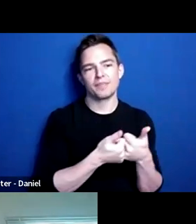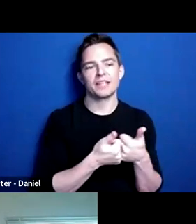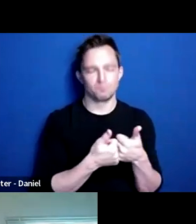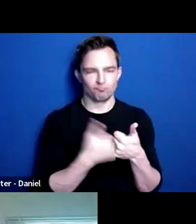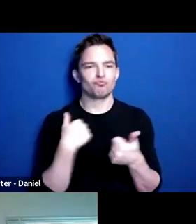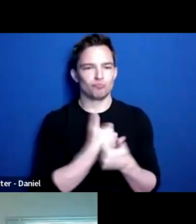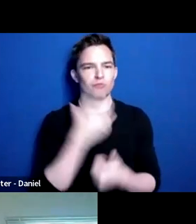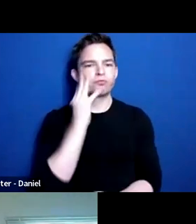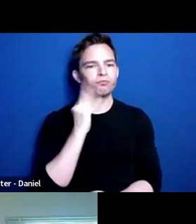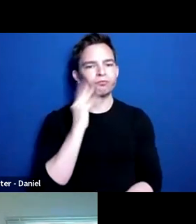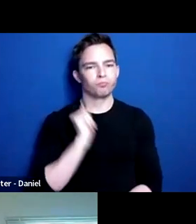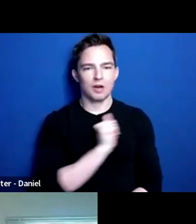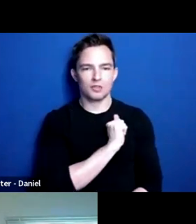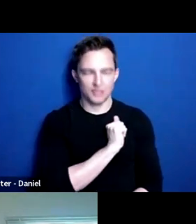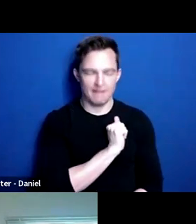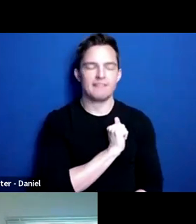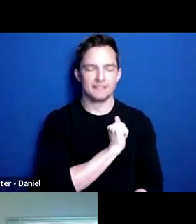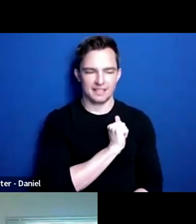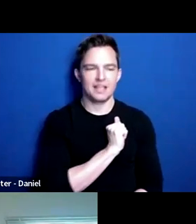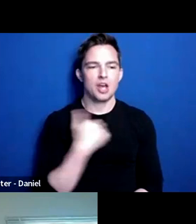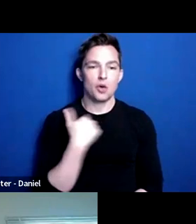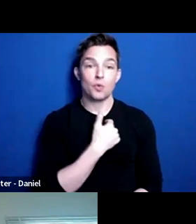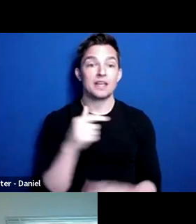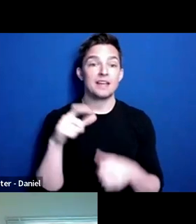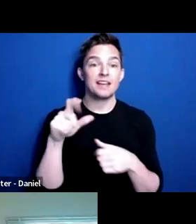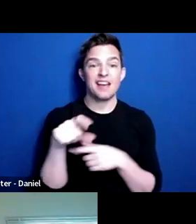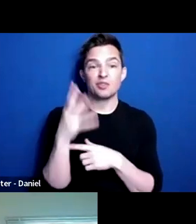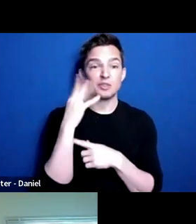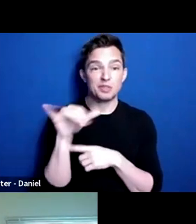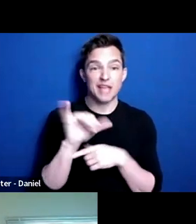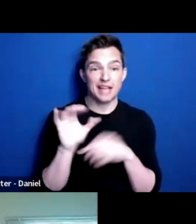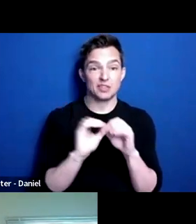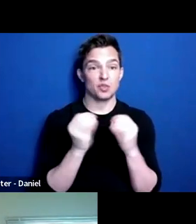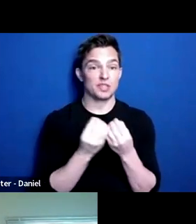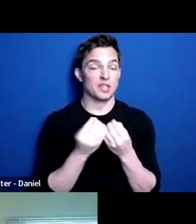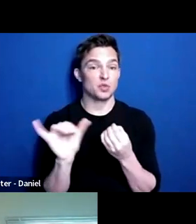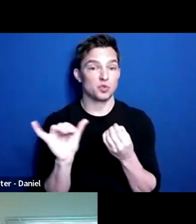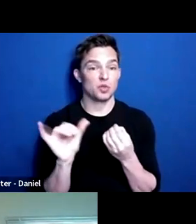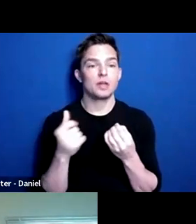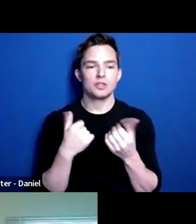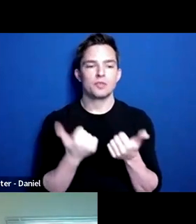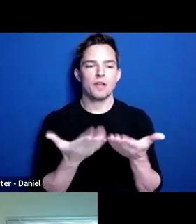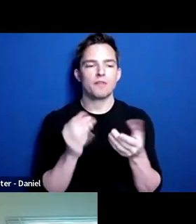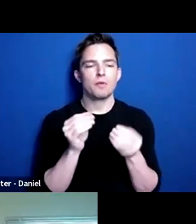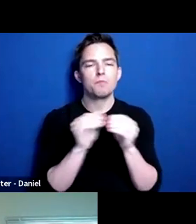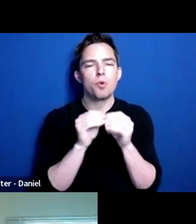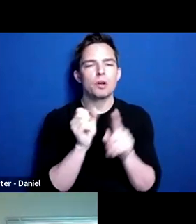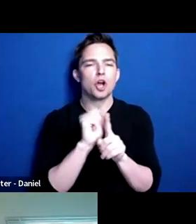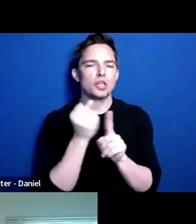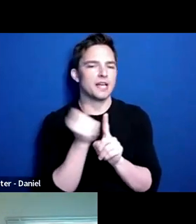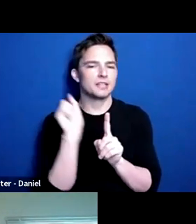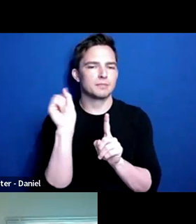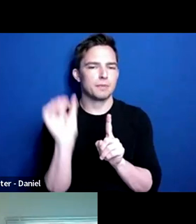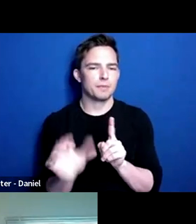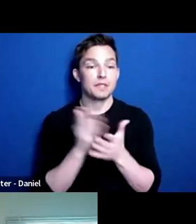experience ourselves and we have to experience as an organization. So to offer a little bit more context, some of